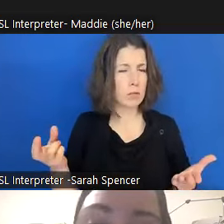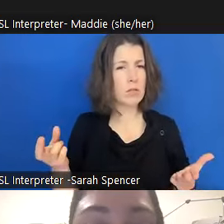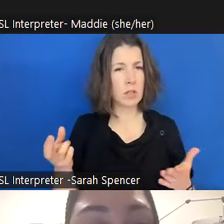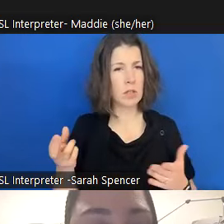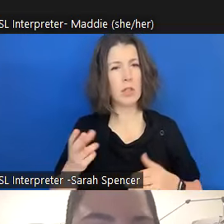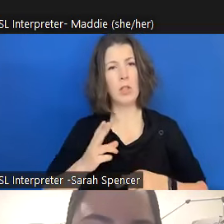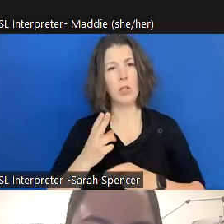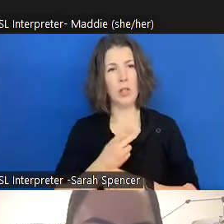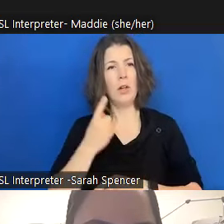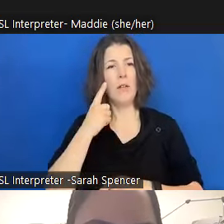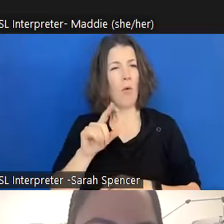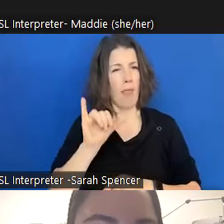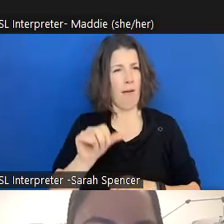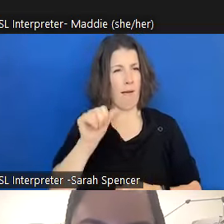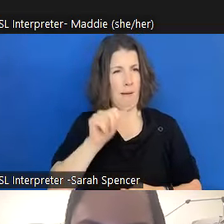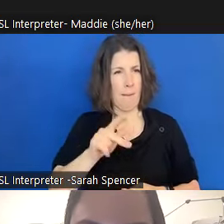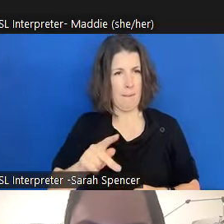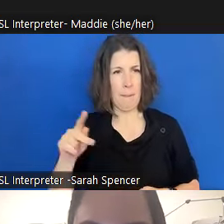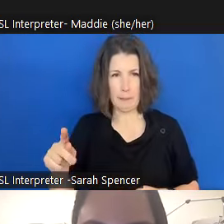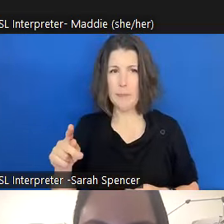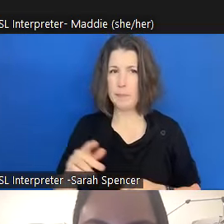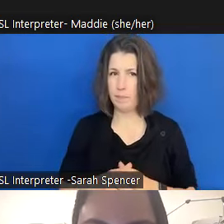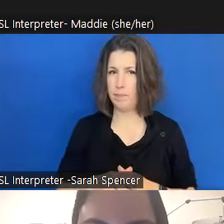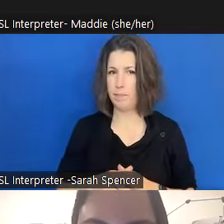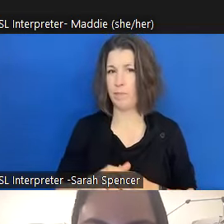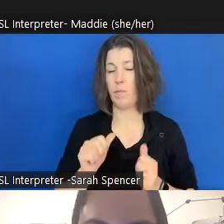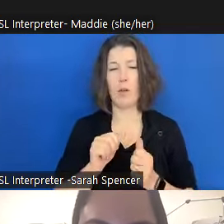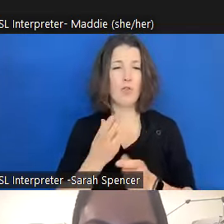uses of applications on smartphones.